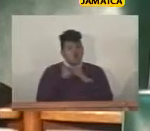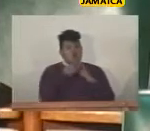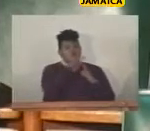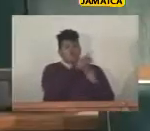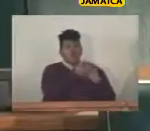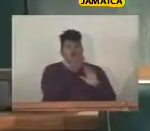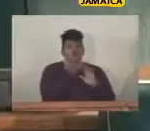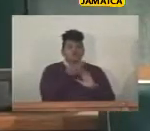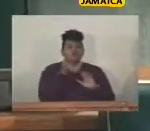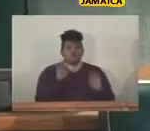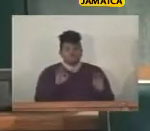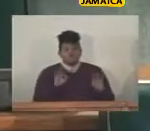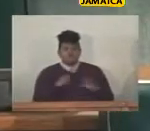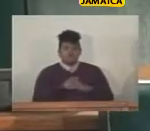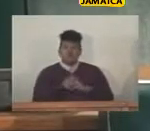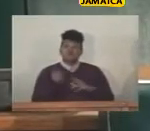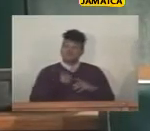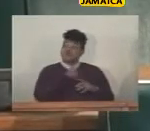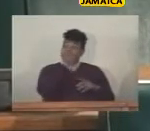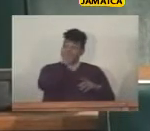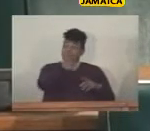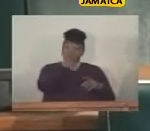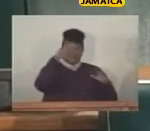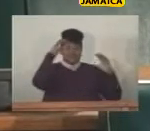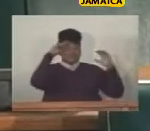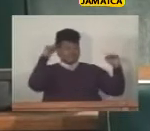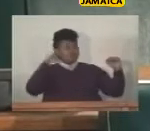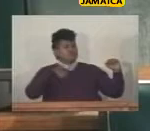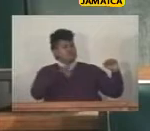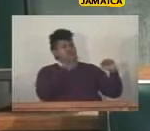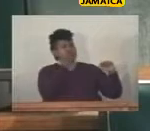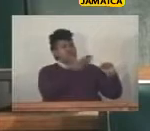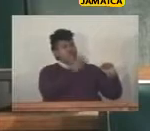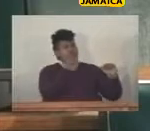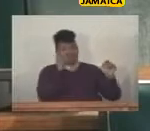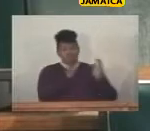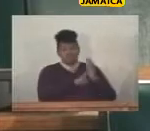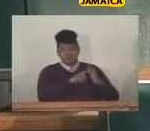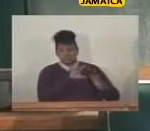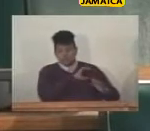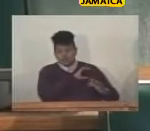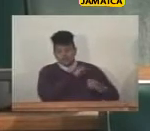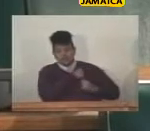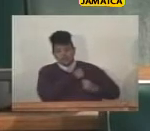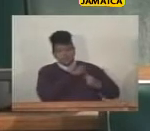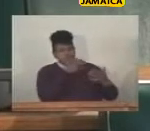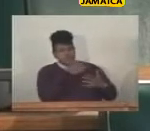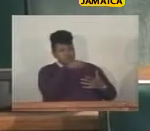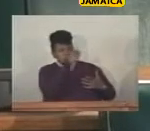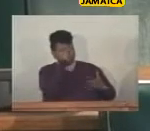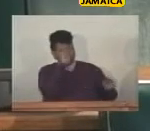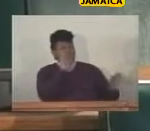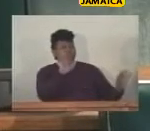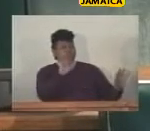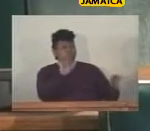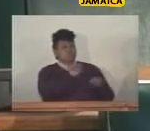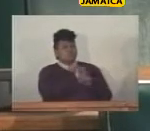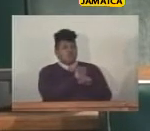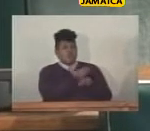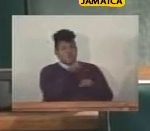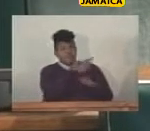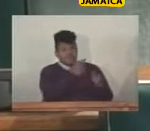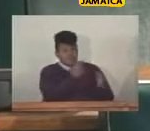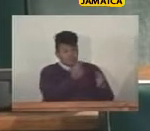they operate. We must, Mr. President, thank and recognize the security forces for the excellent job they